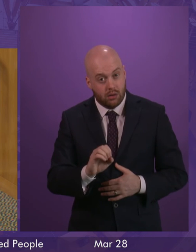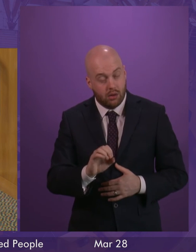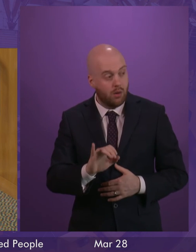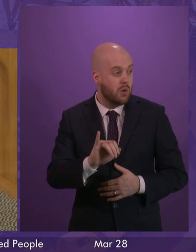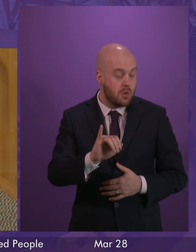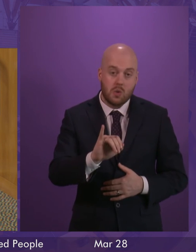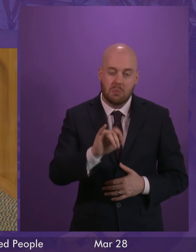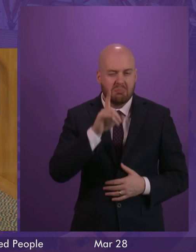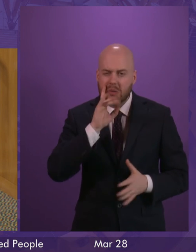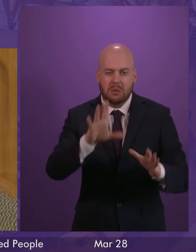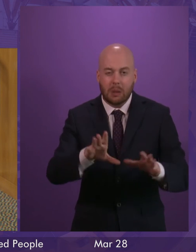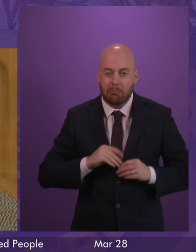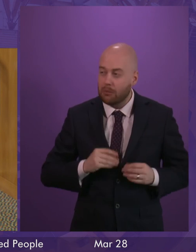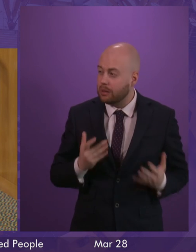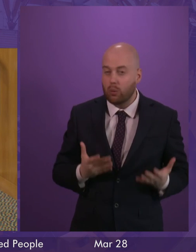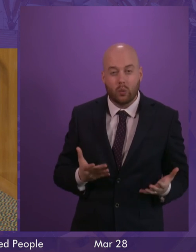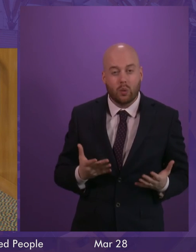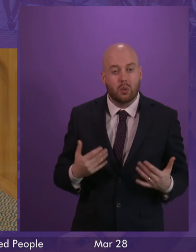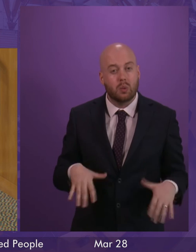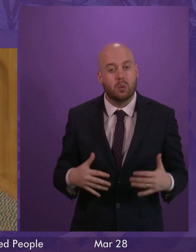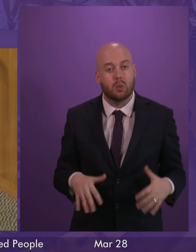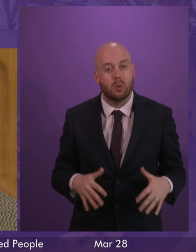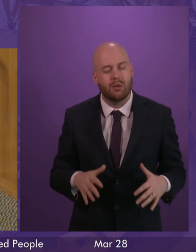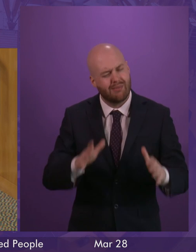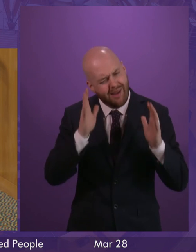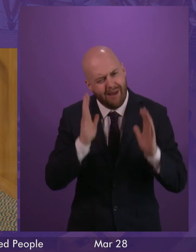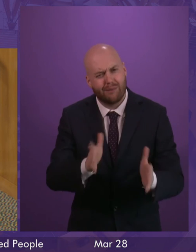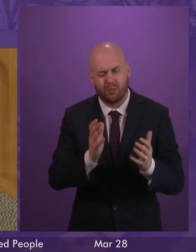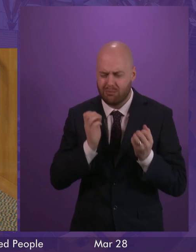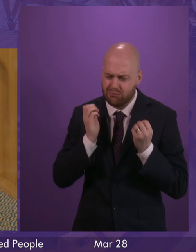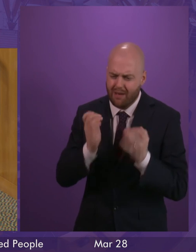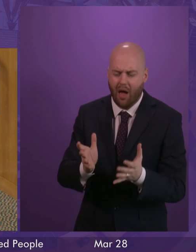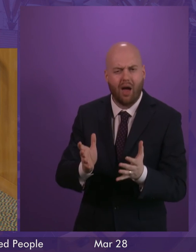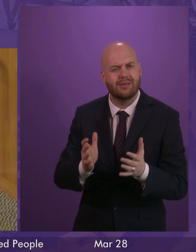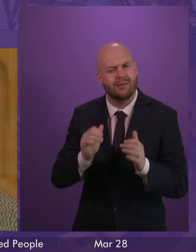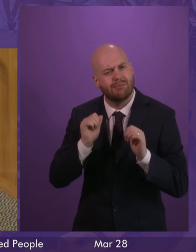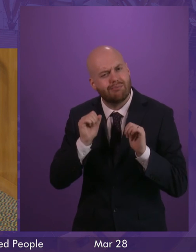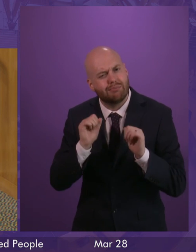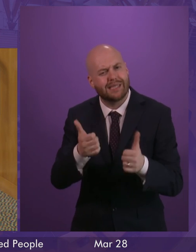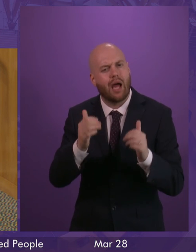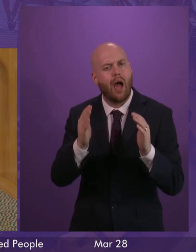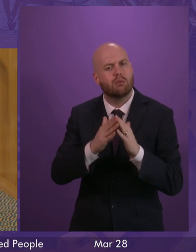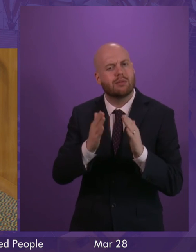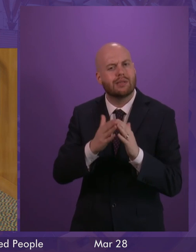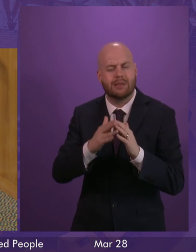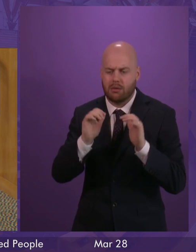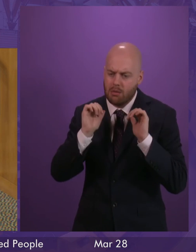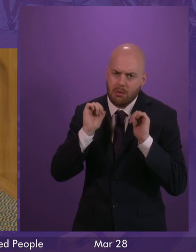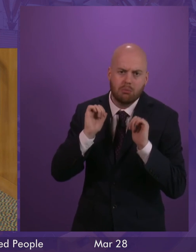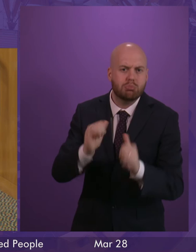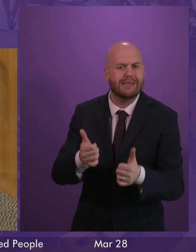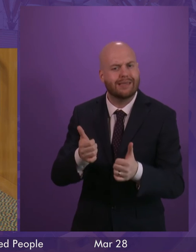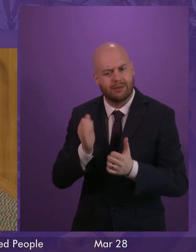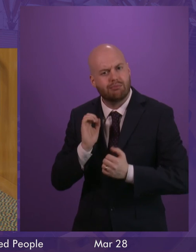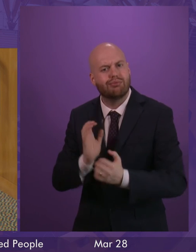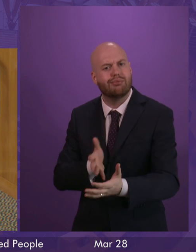And I think we have to provide suitable conditions, suitable housing, particularly for people with complex disabled